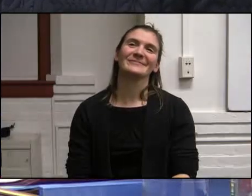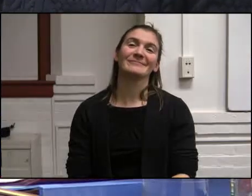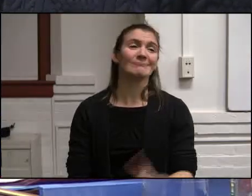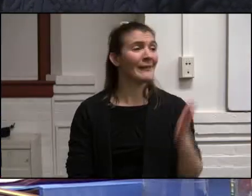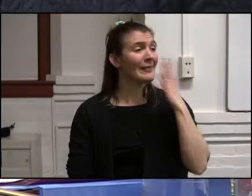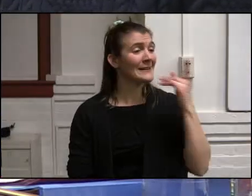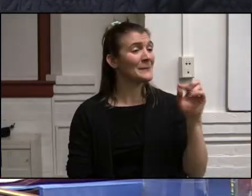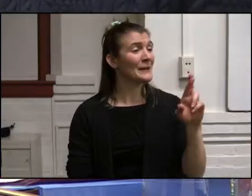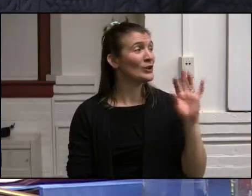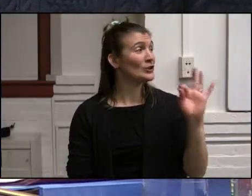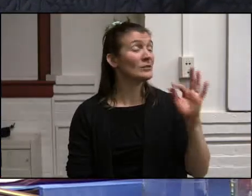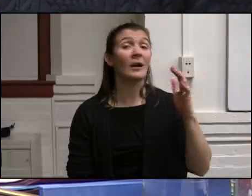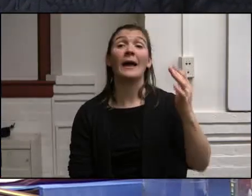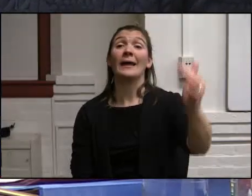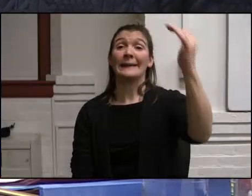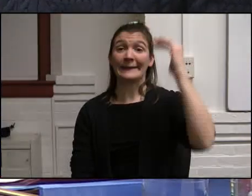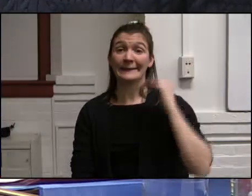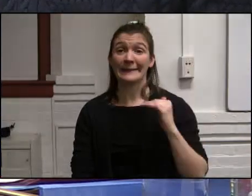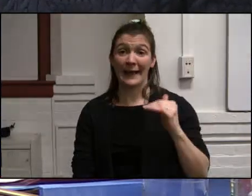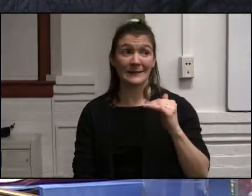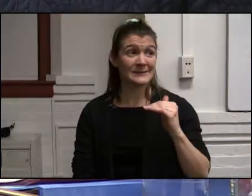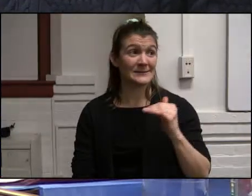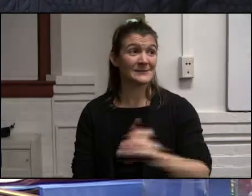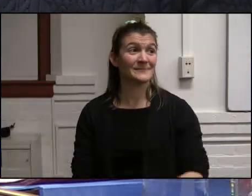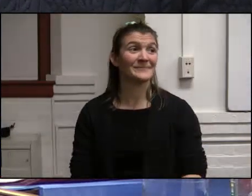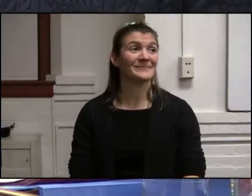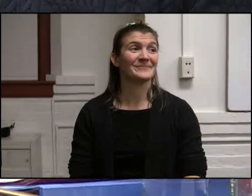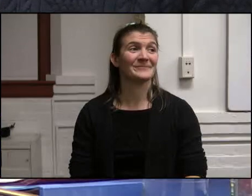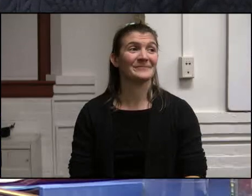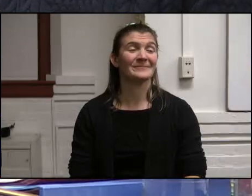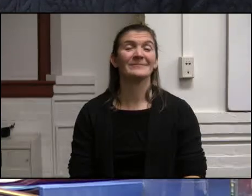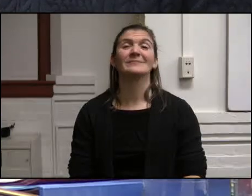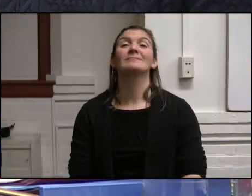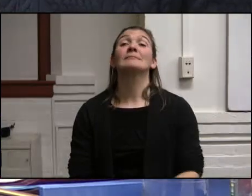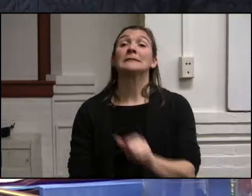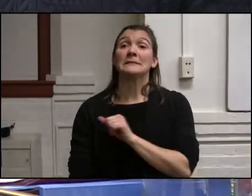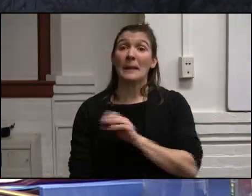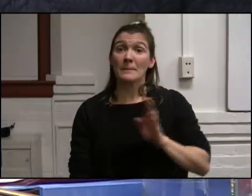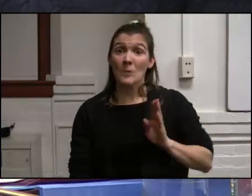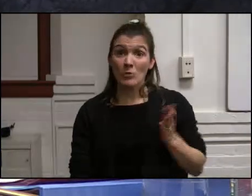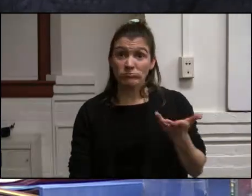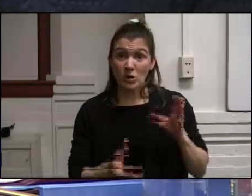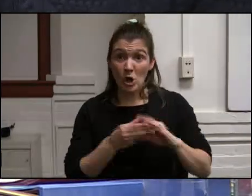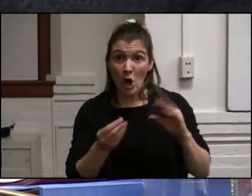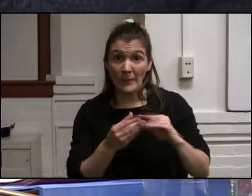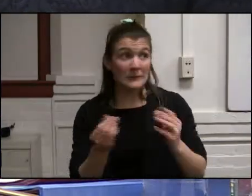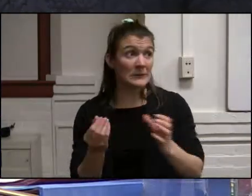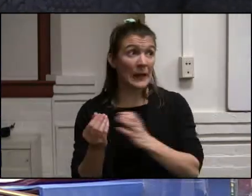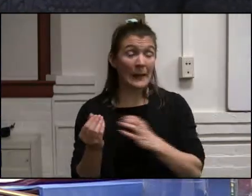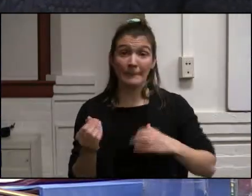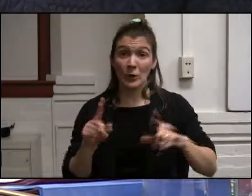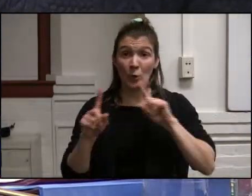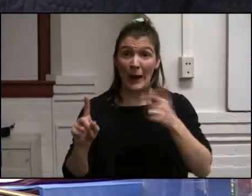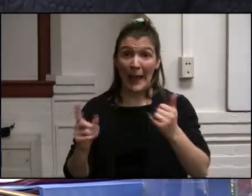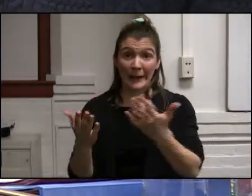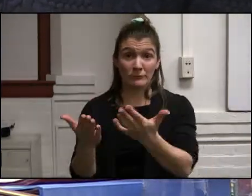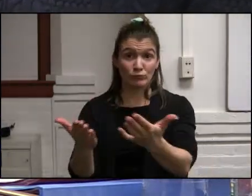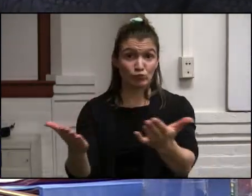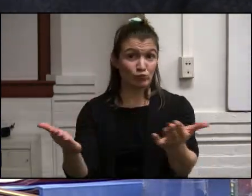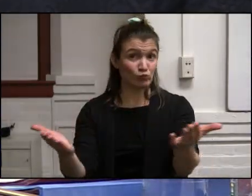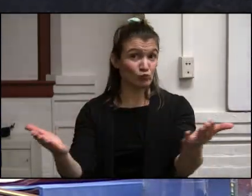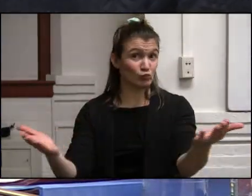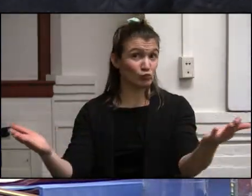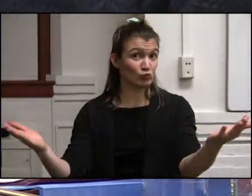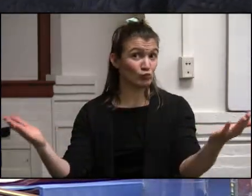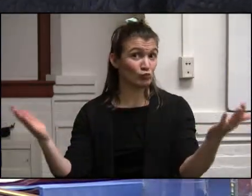Thank you, Peter. The next item on our agenda is fellow select board member comments and/or committee